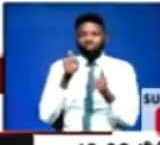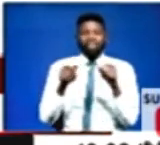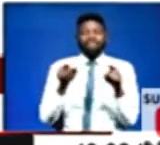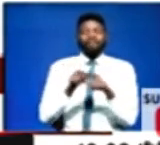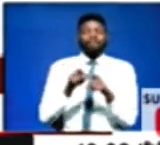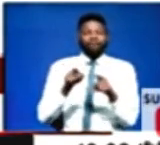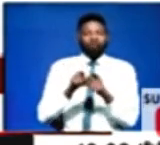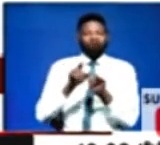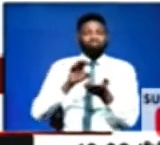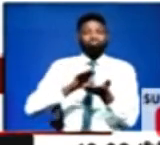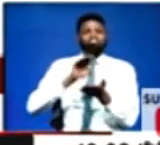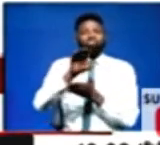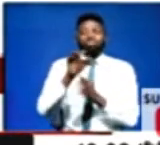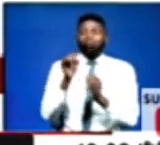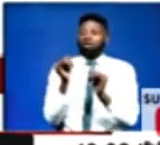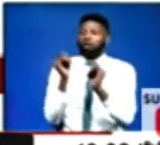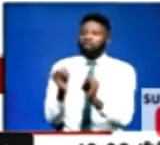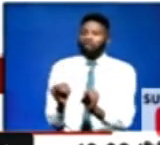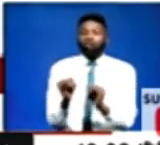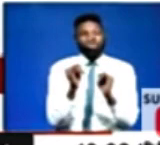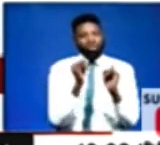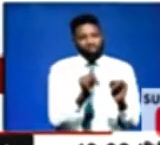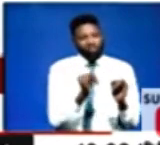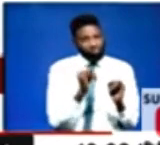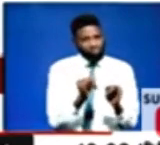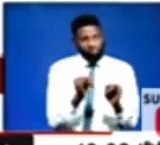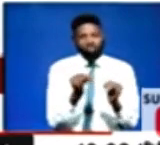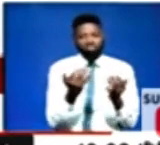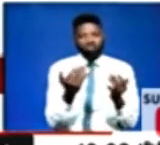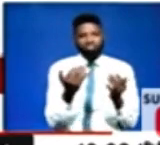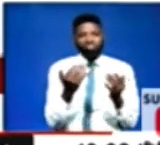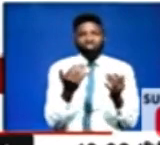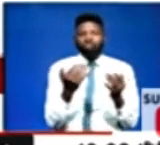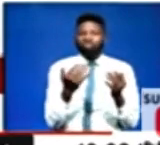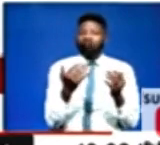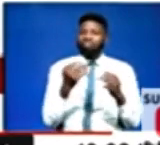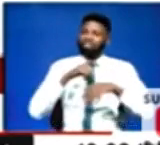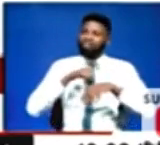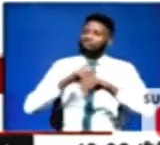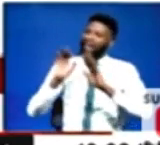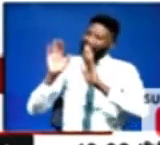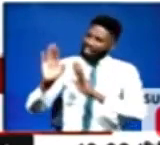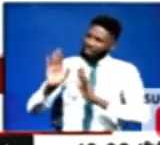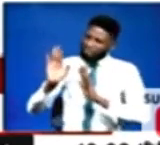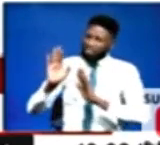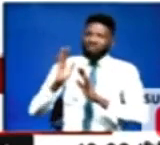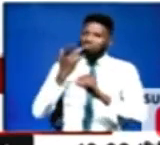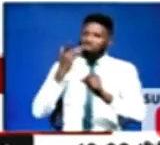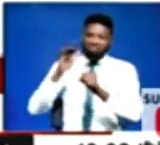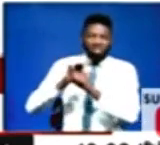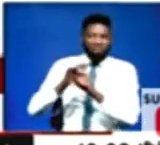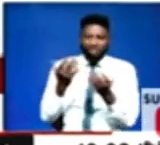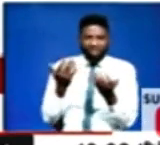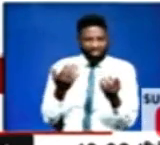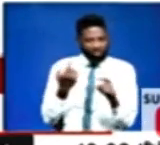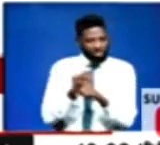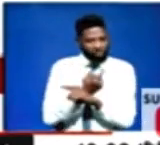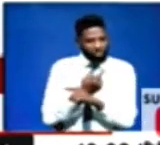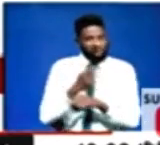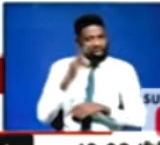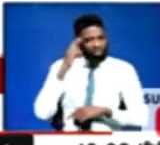to individuals, despite the campaign pledges by the president. And you will remember, most of the critics